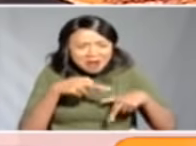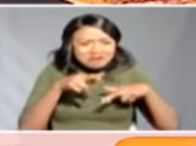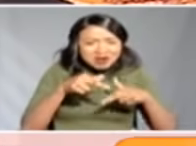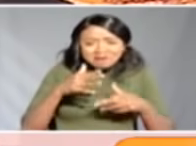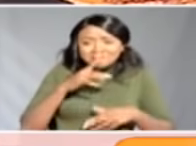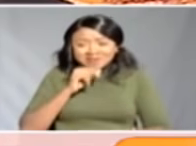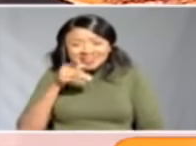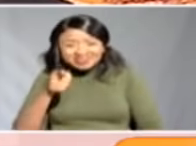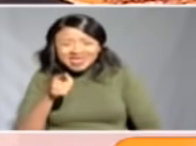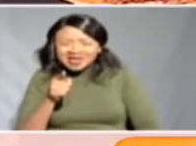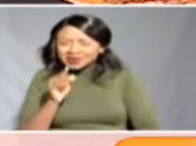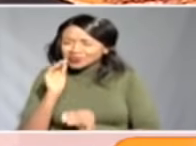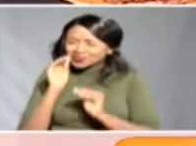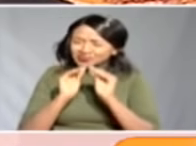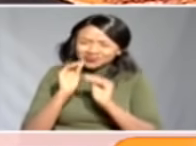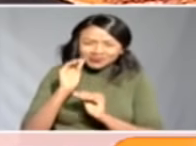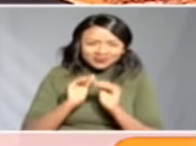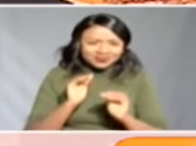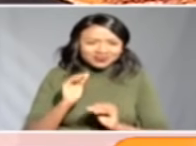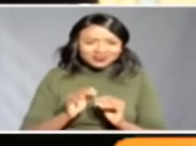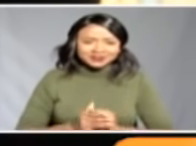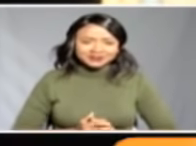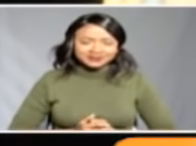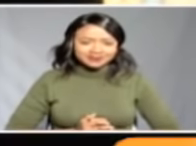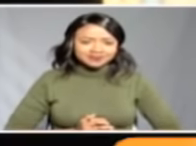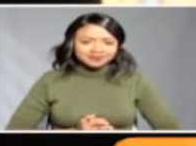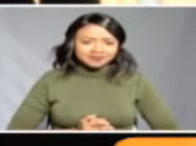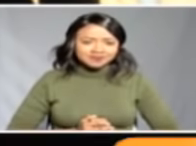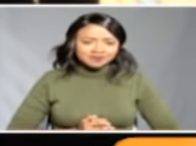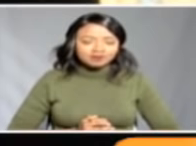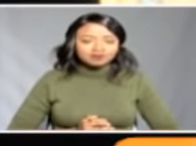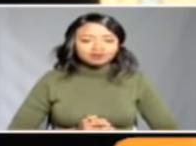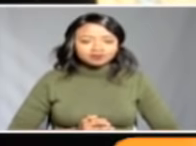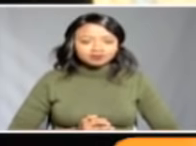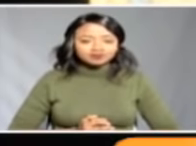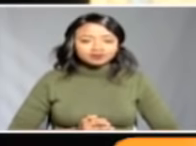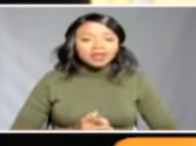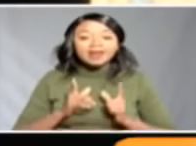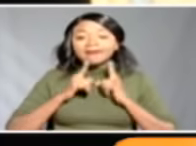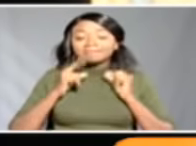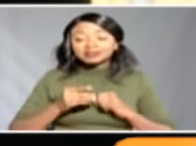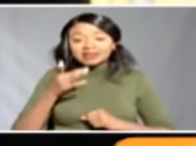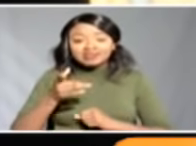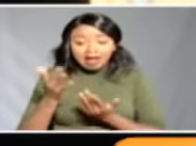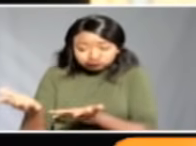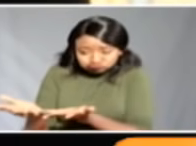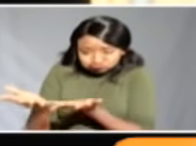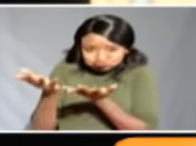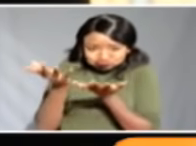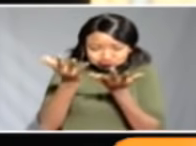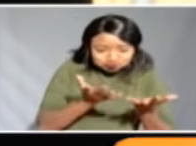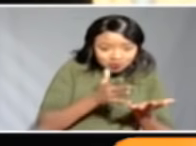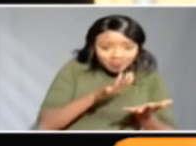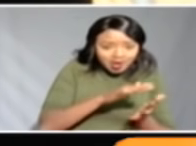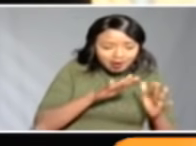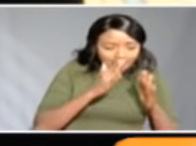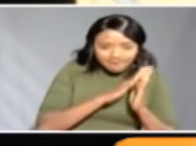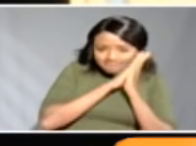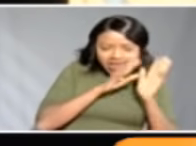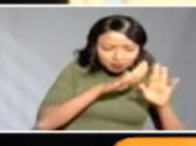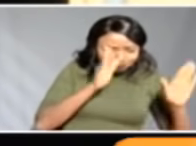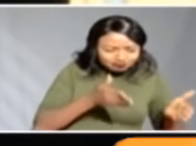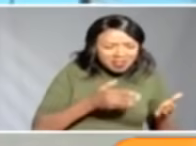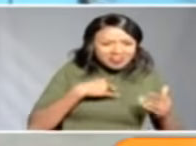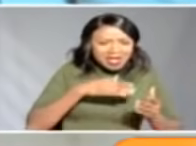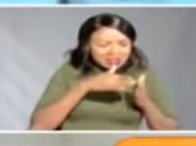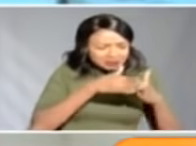men of the cloth. Yo father kanibeba kanipeleka kwa kitanda akaanza kunifanya tabia